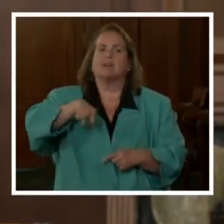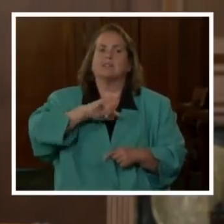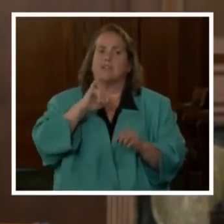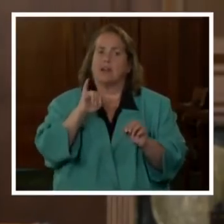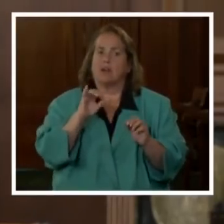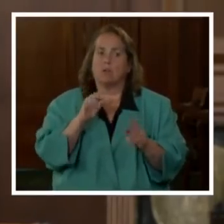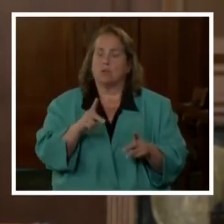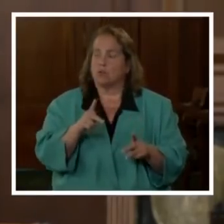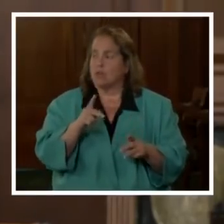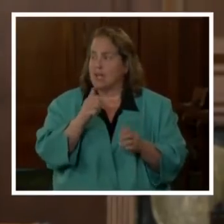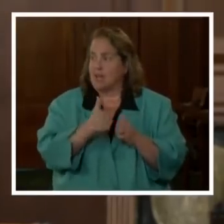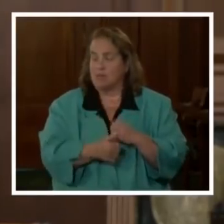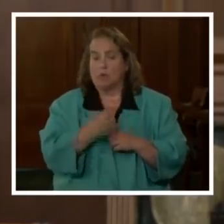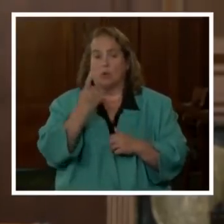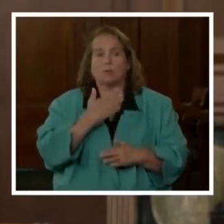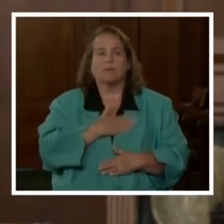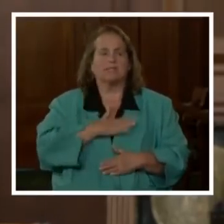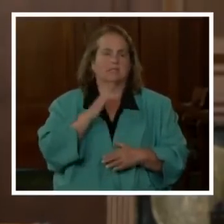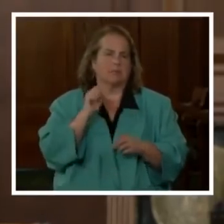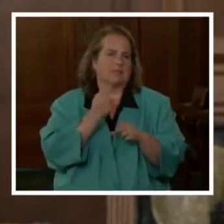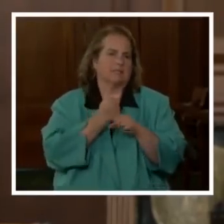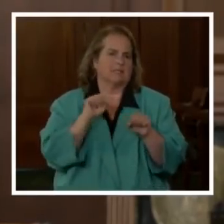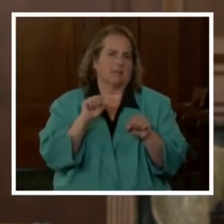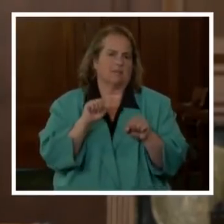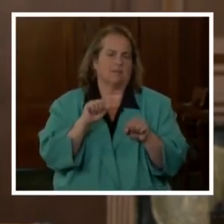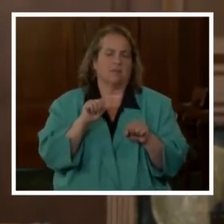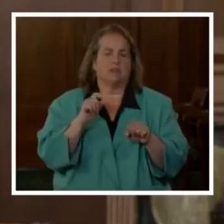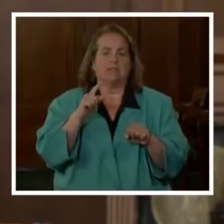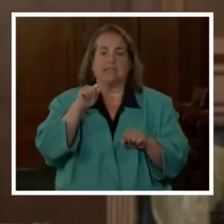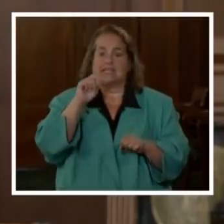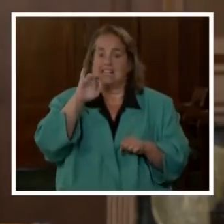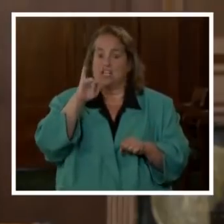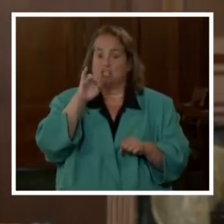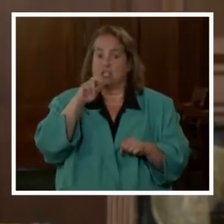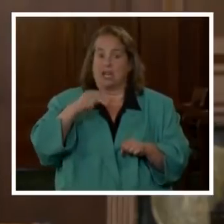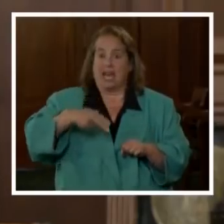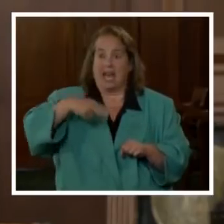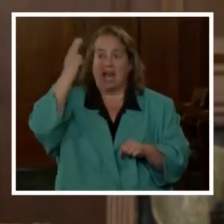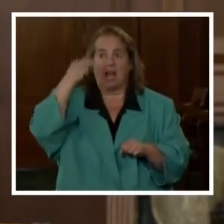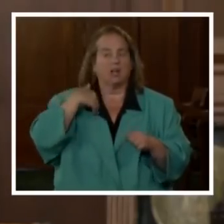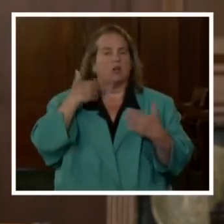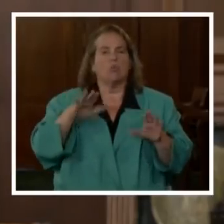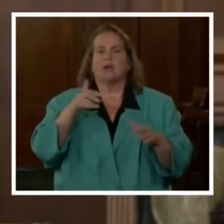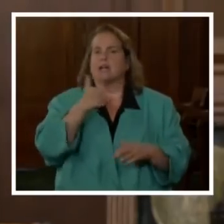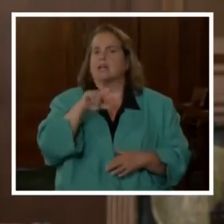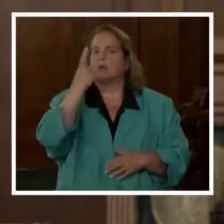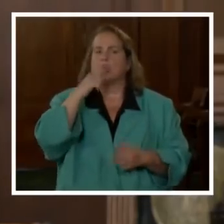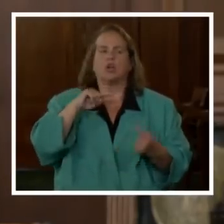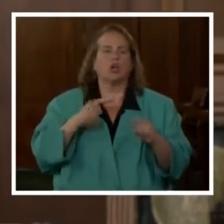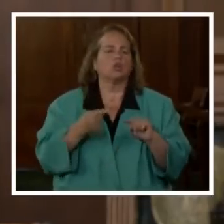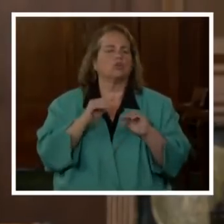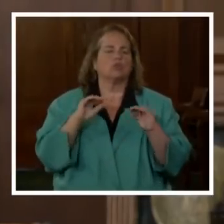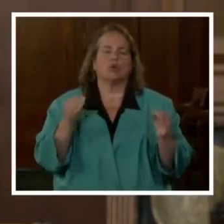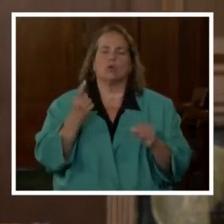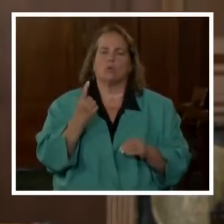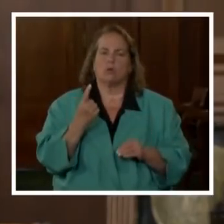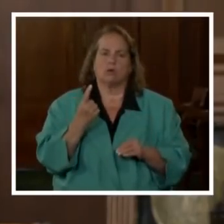opportunity. Everybody, please be safe. Tensions are high. I don't want anybody to get hurt, anybody.